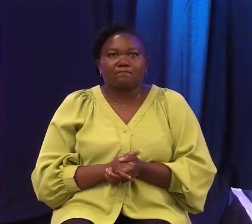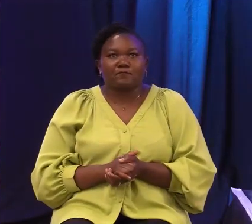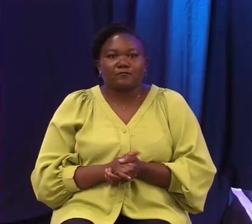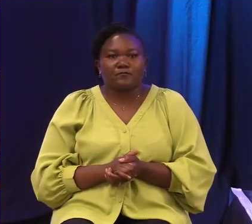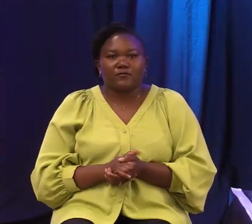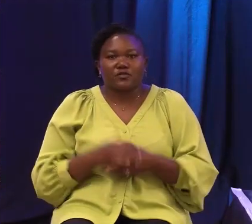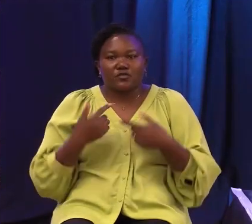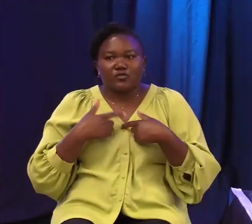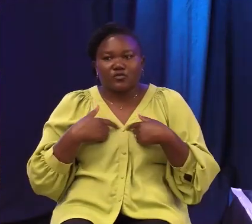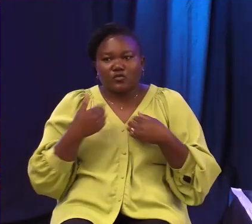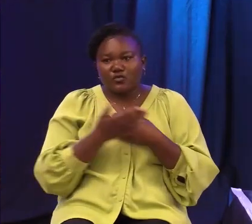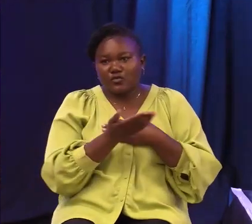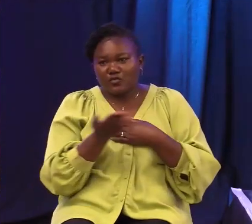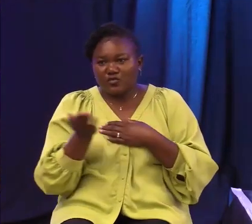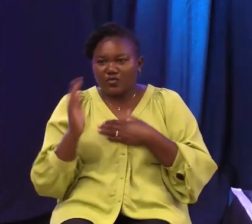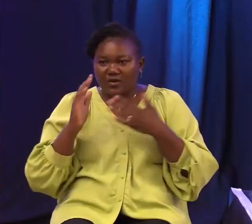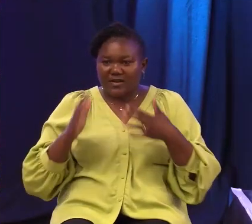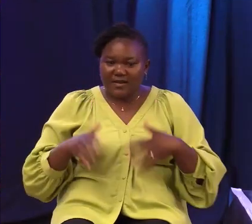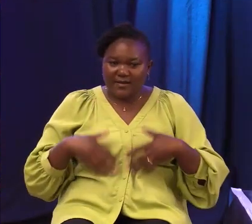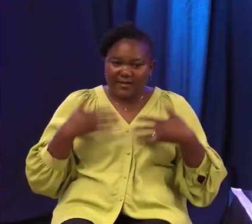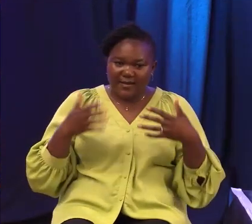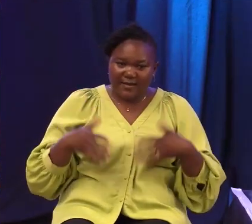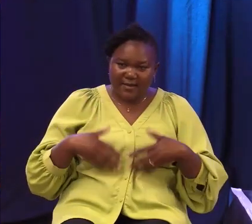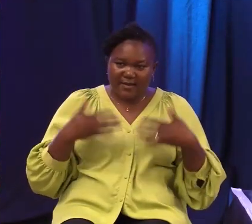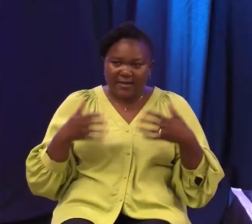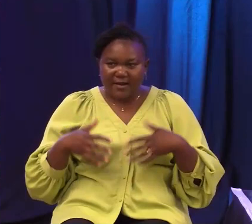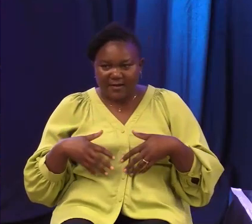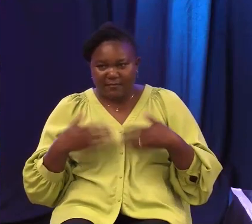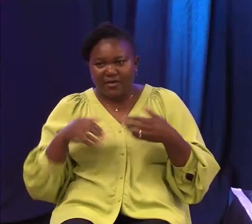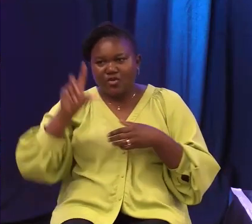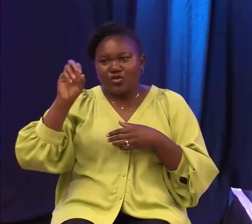We are all happy with the unveiling of the logo.